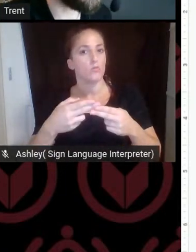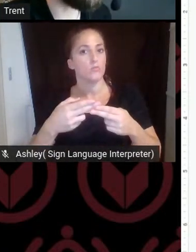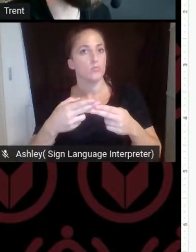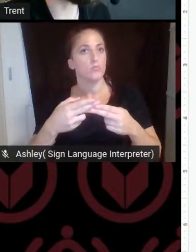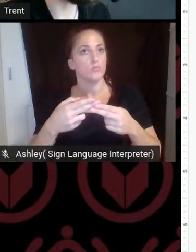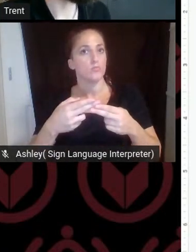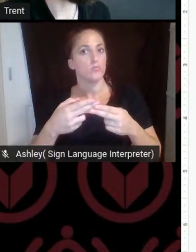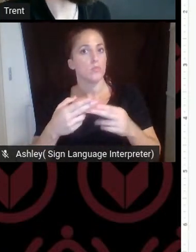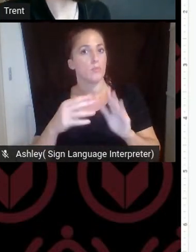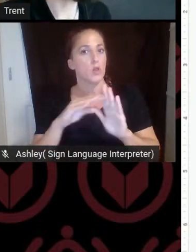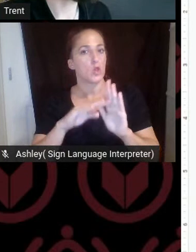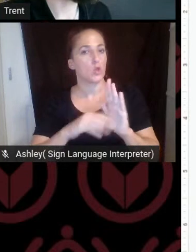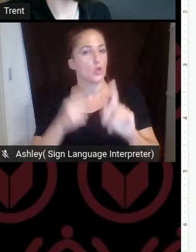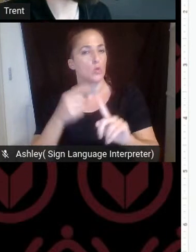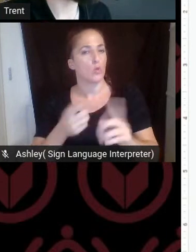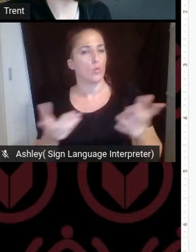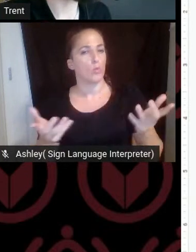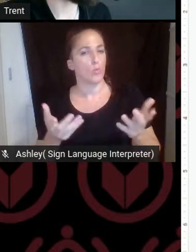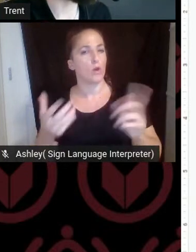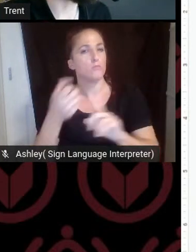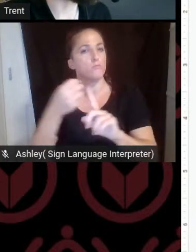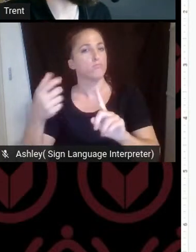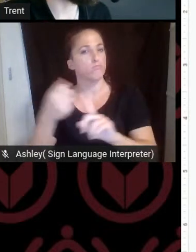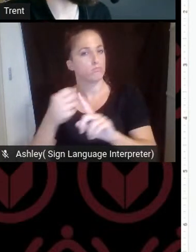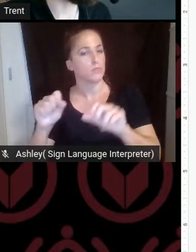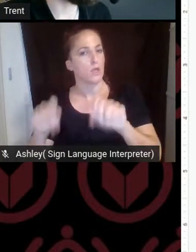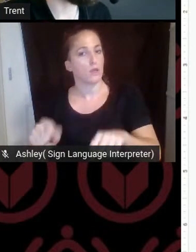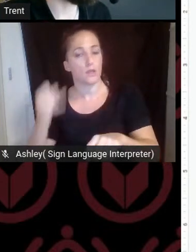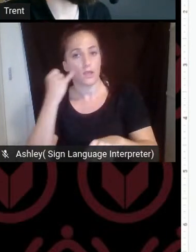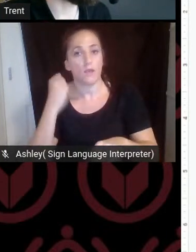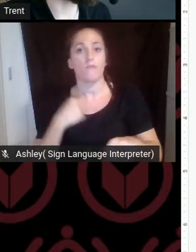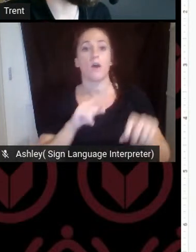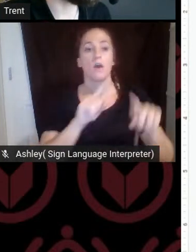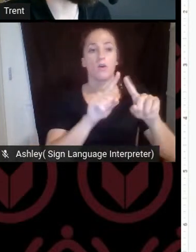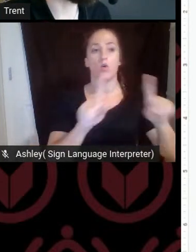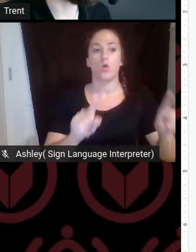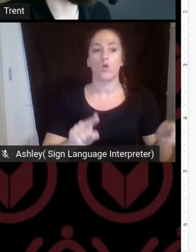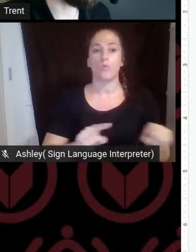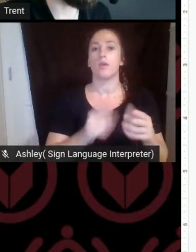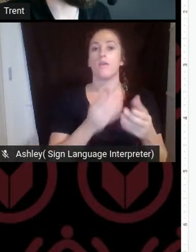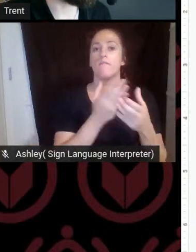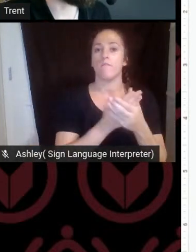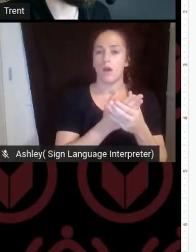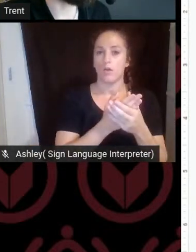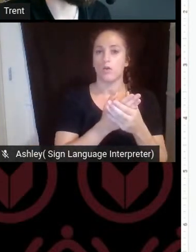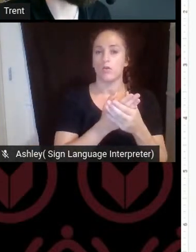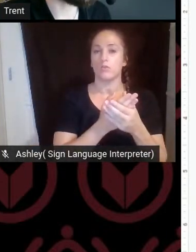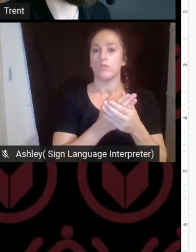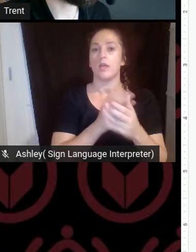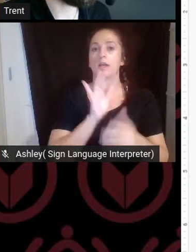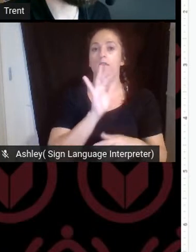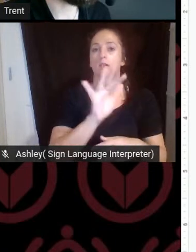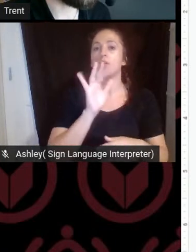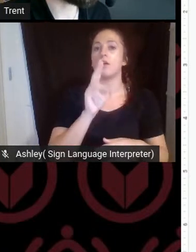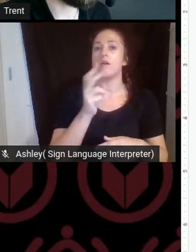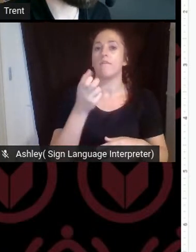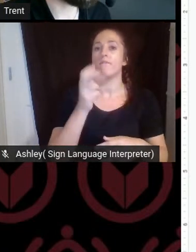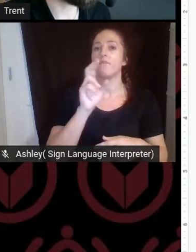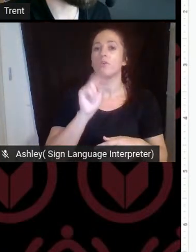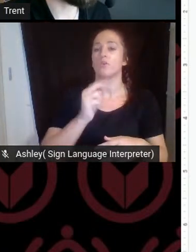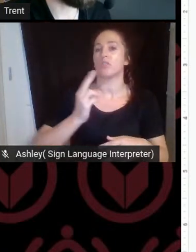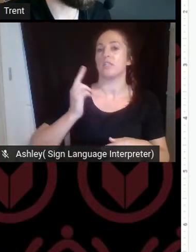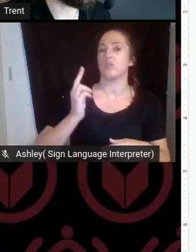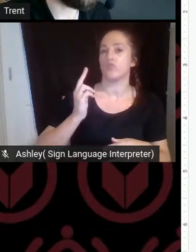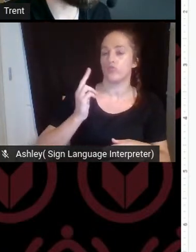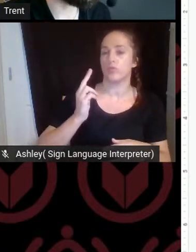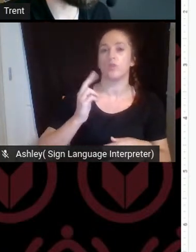or learning objective is. If I go to File and then click on Version History, or if I click on Last Edit